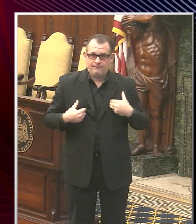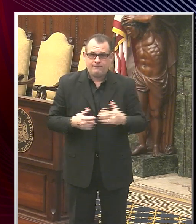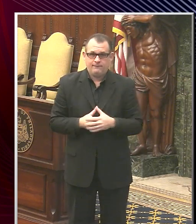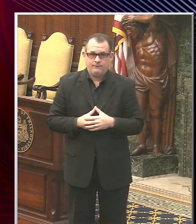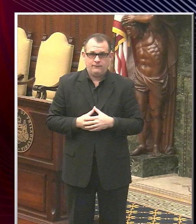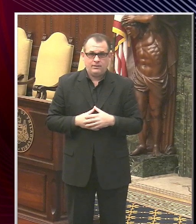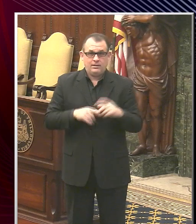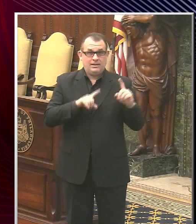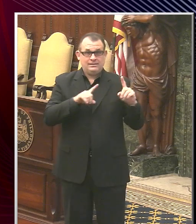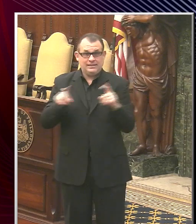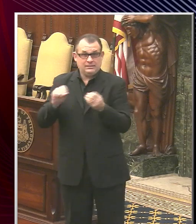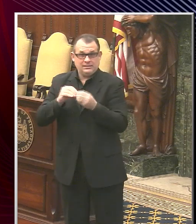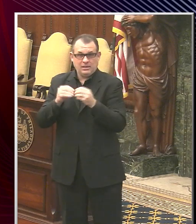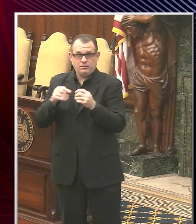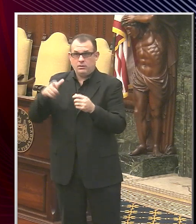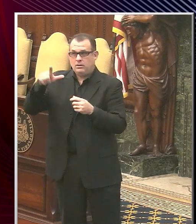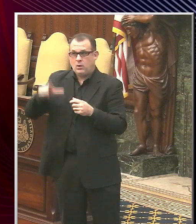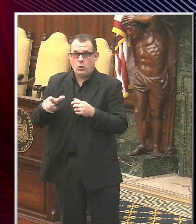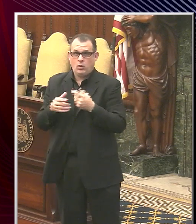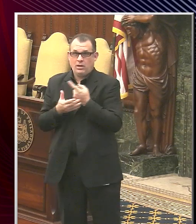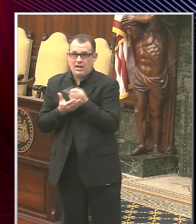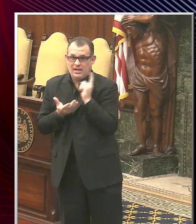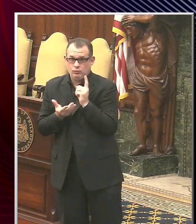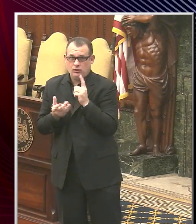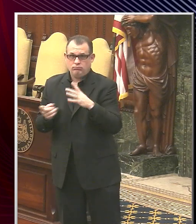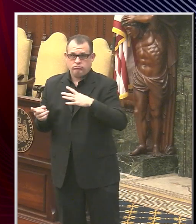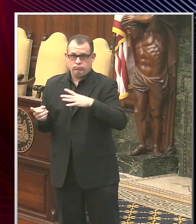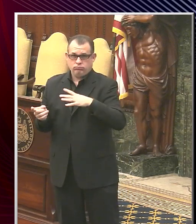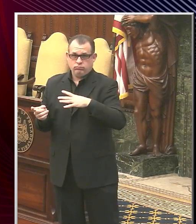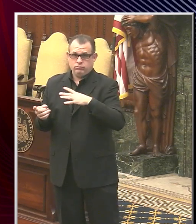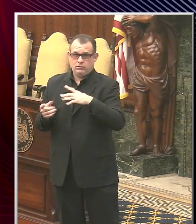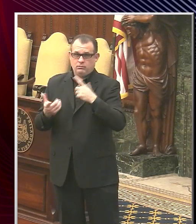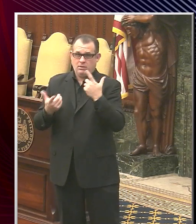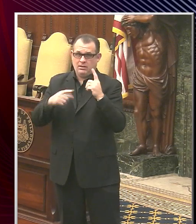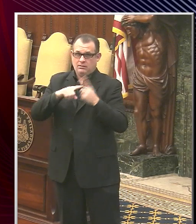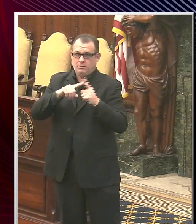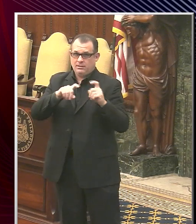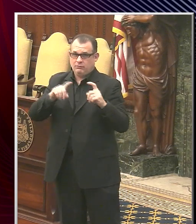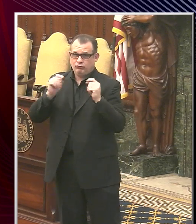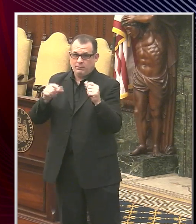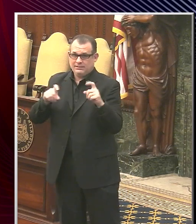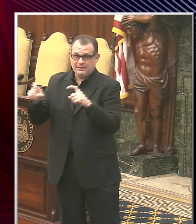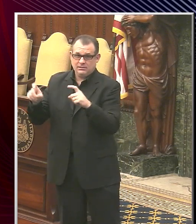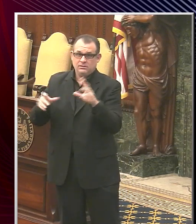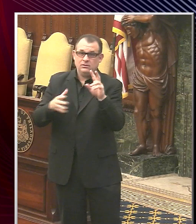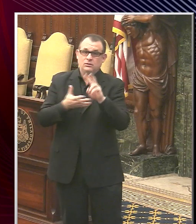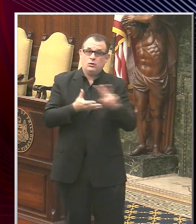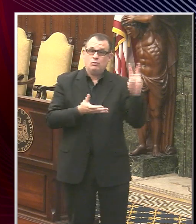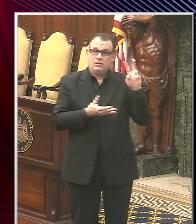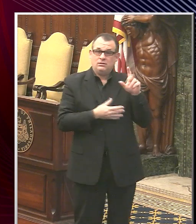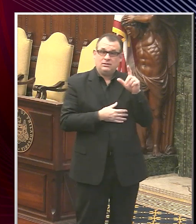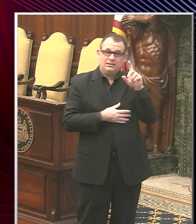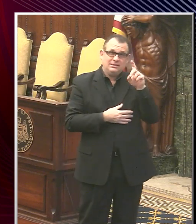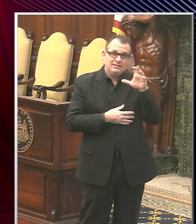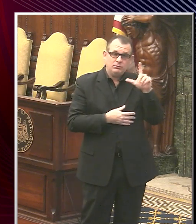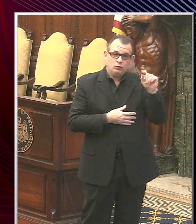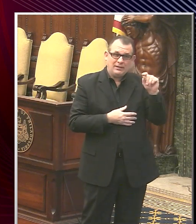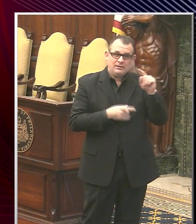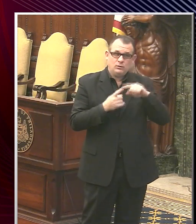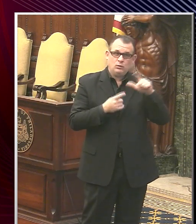tests done last week because of the holiday. Now, that compares to the previous week, from December 20th to the 26th, when we